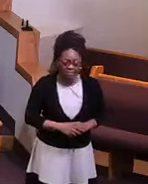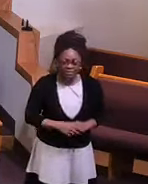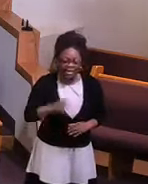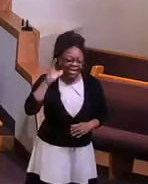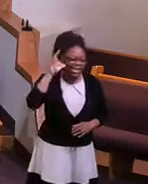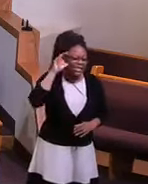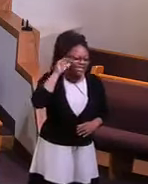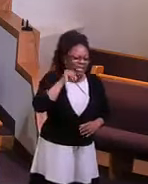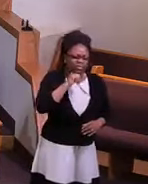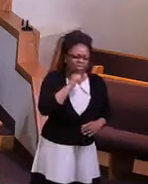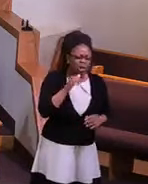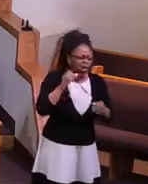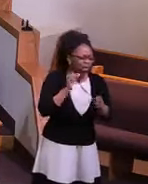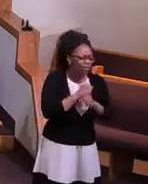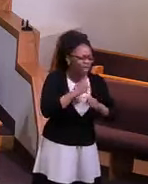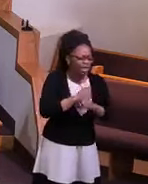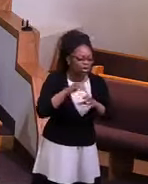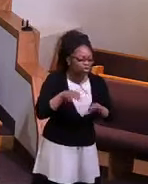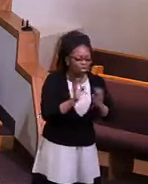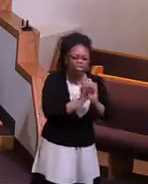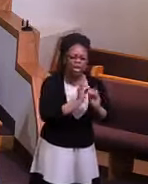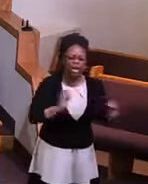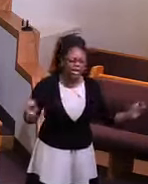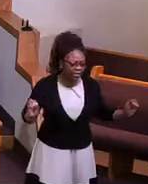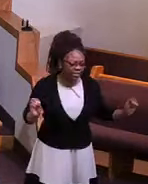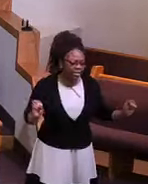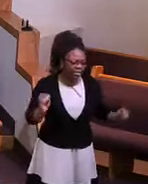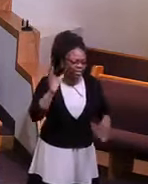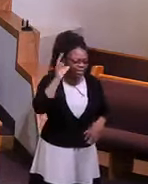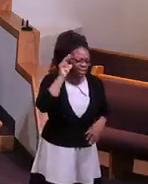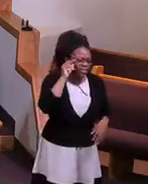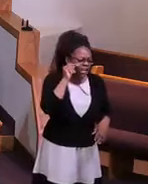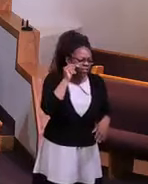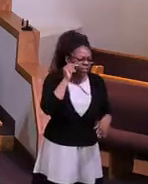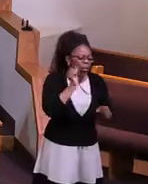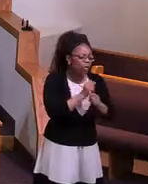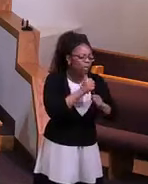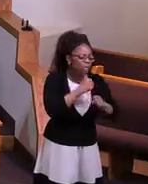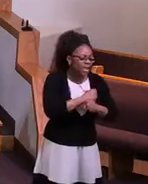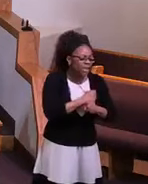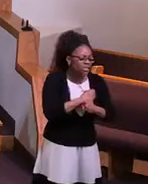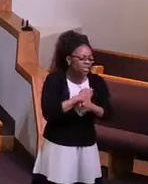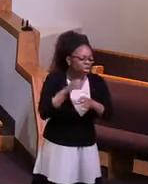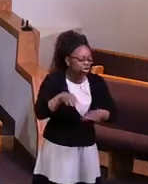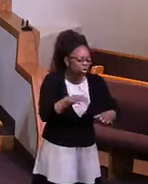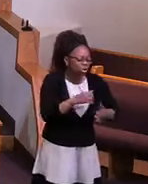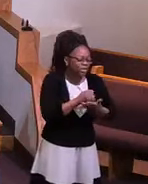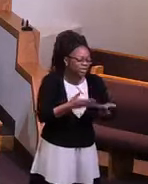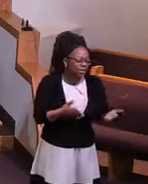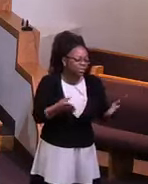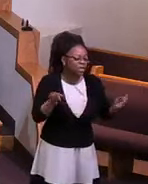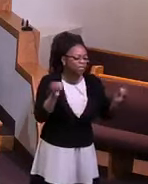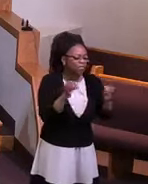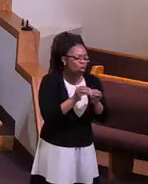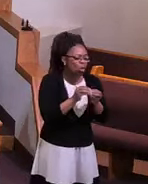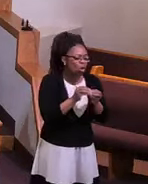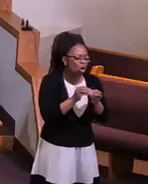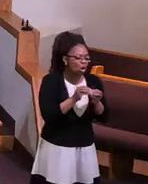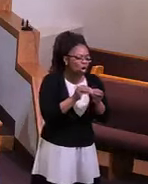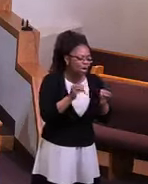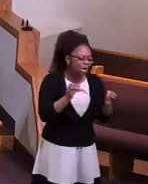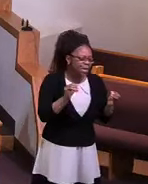The devil don't make you do anything. The devil simply makes doing something more convincing, makes it